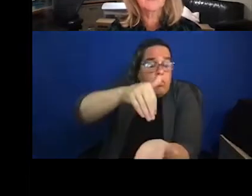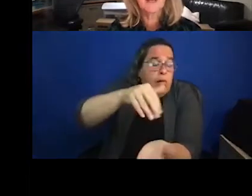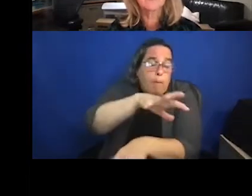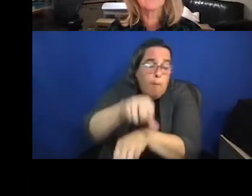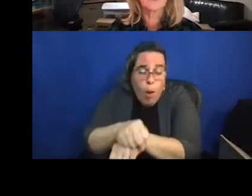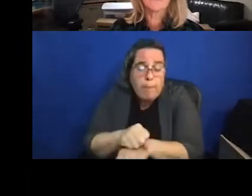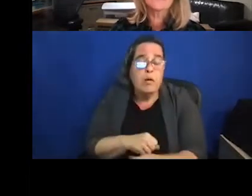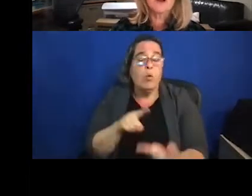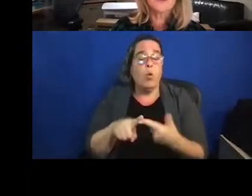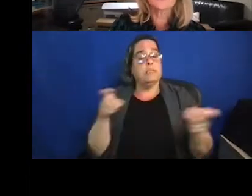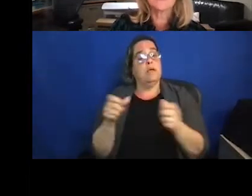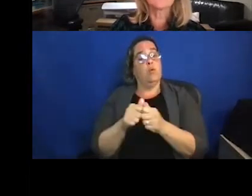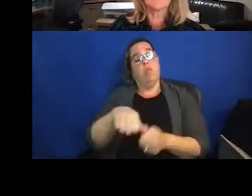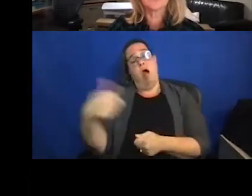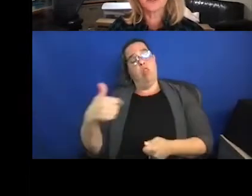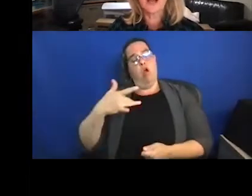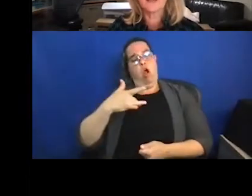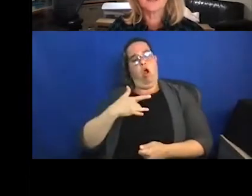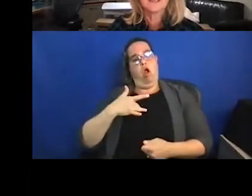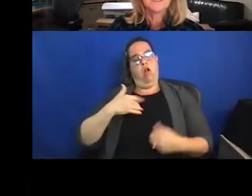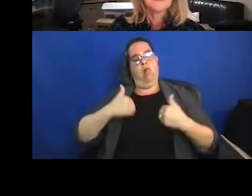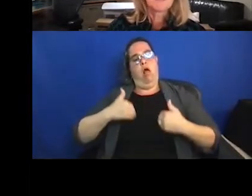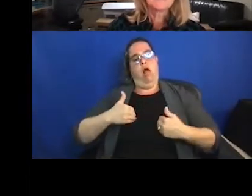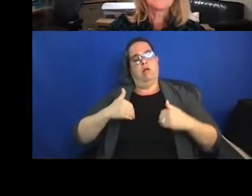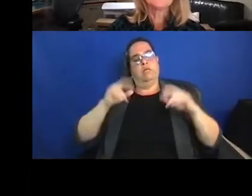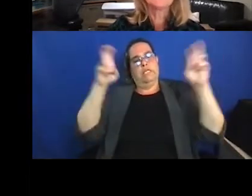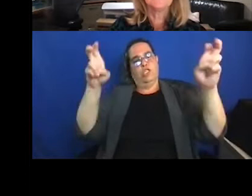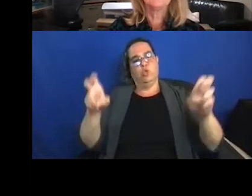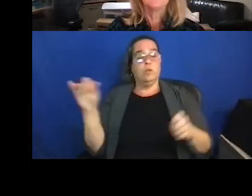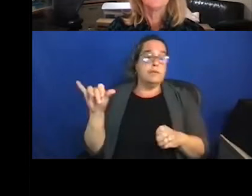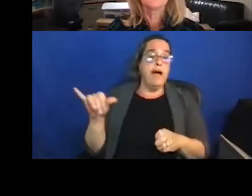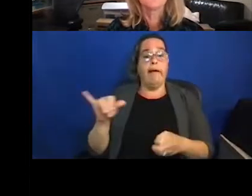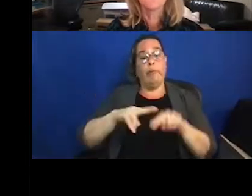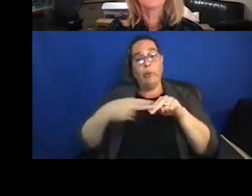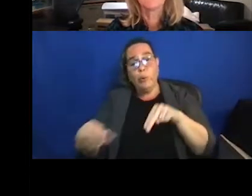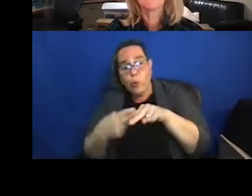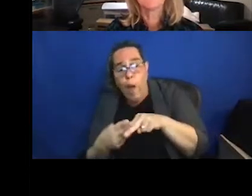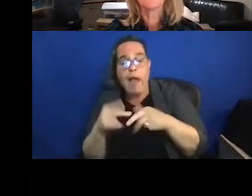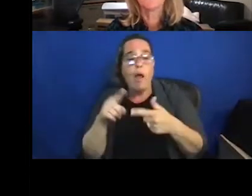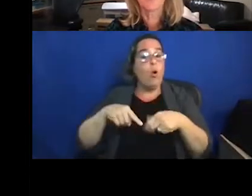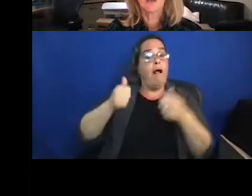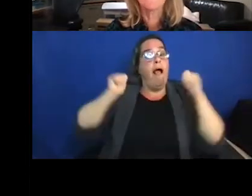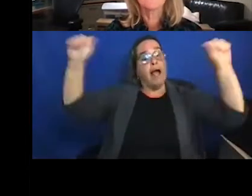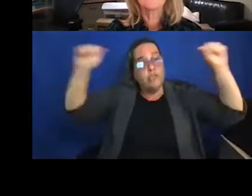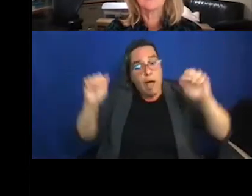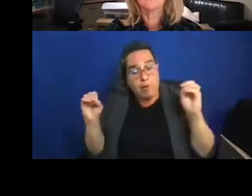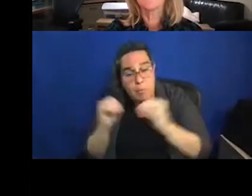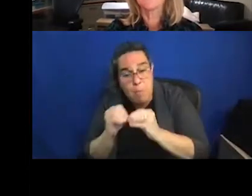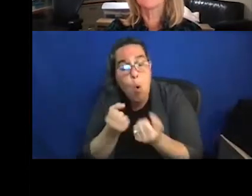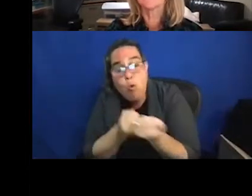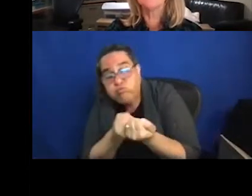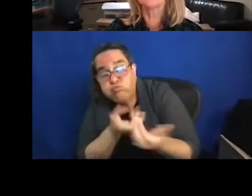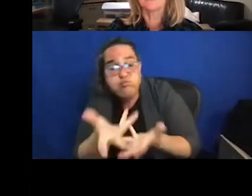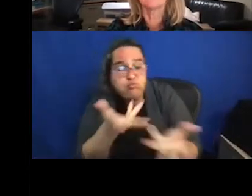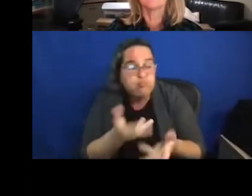the CHWs basically tried to build a relationship and to be helpful to folks, whether it was helping them get to another medical appointment, helping